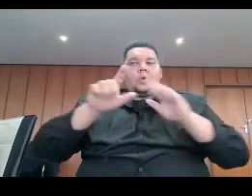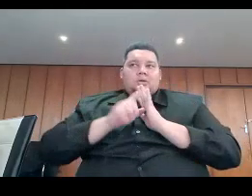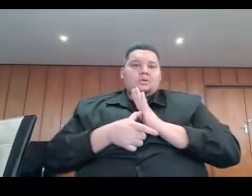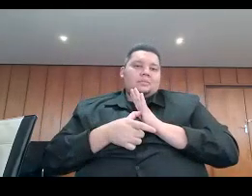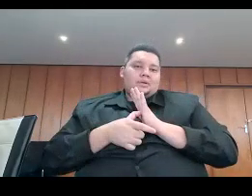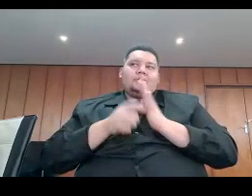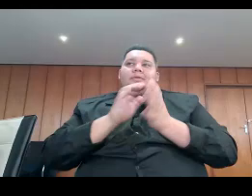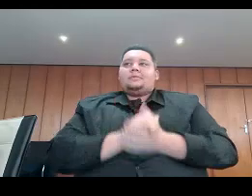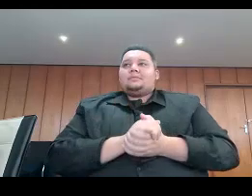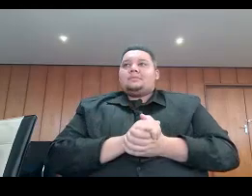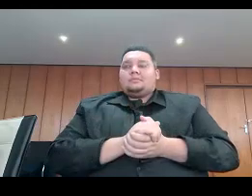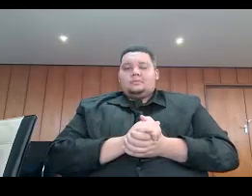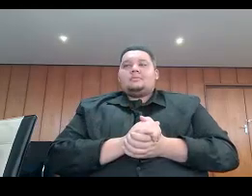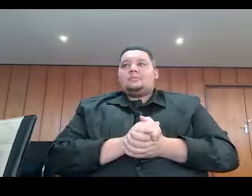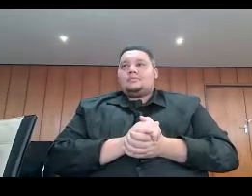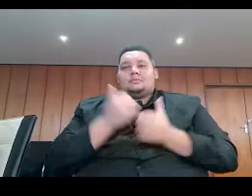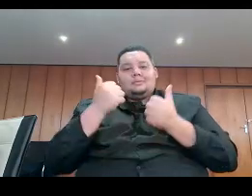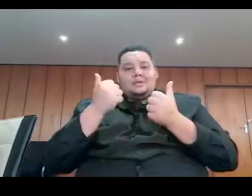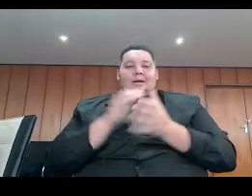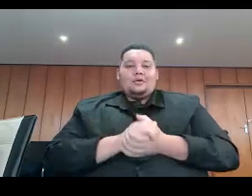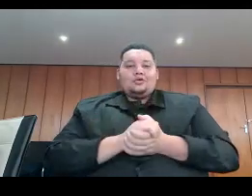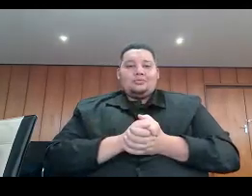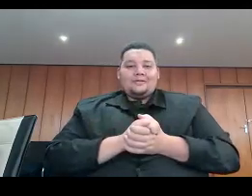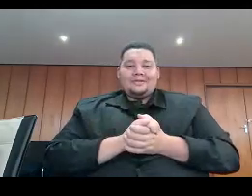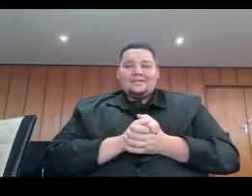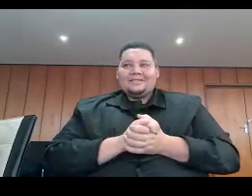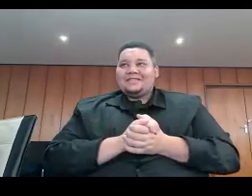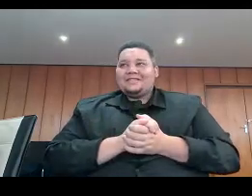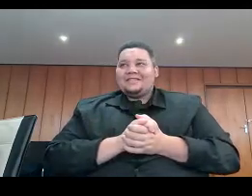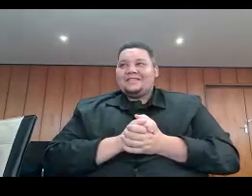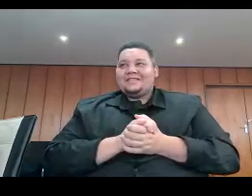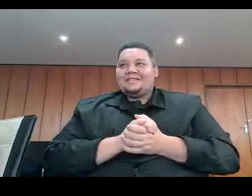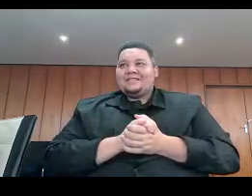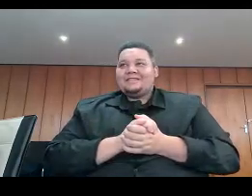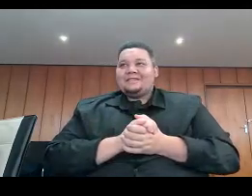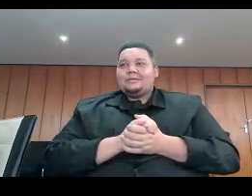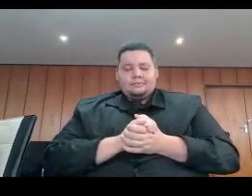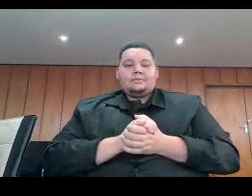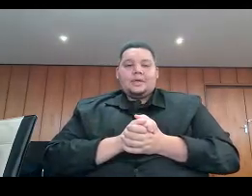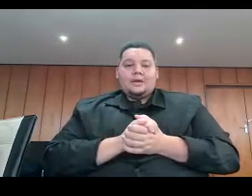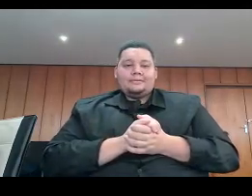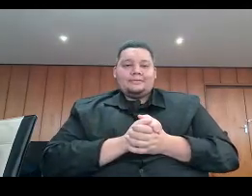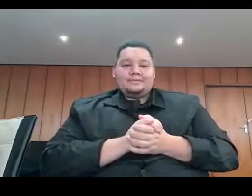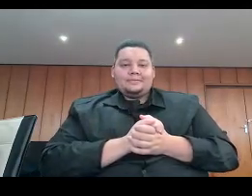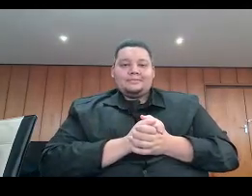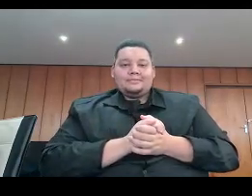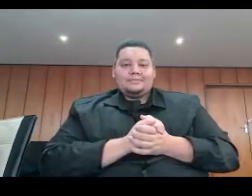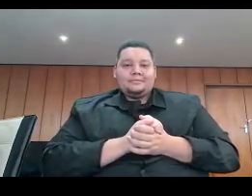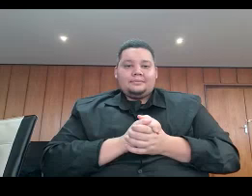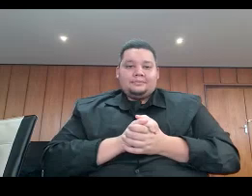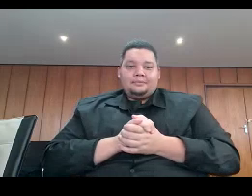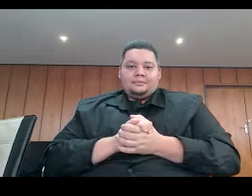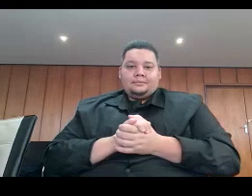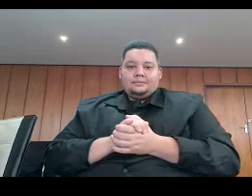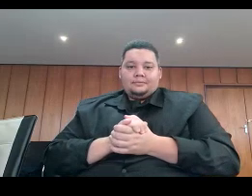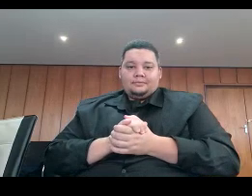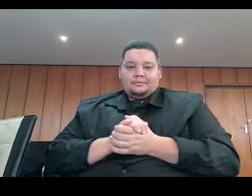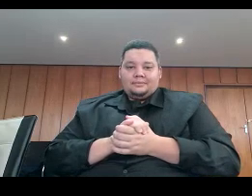disabilities? Okay, Kevin, how are you? Okay, Prof. Are you ready to carry on?